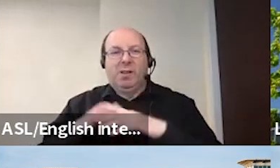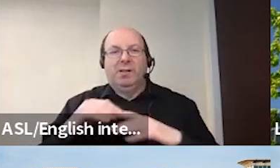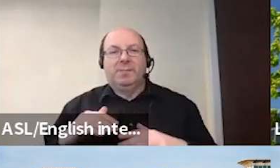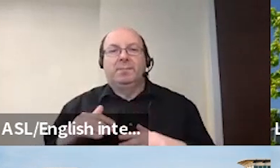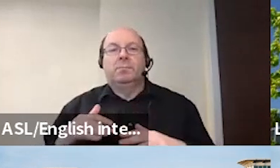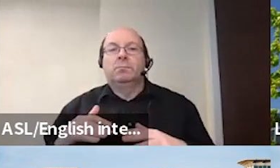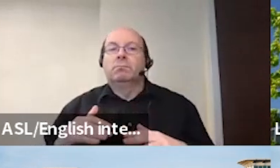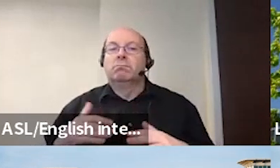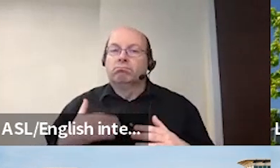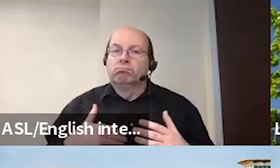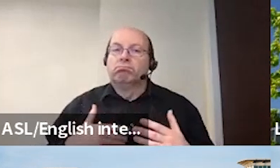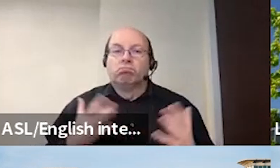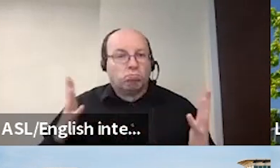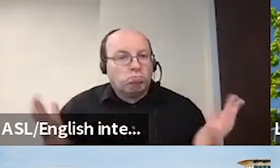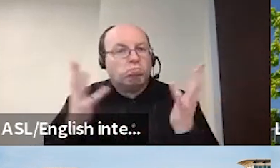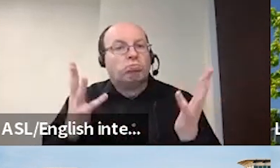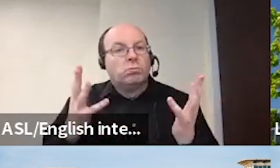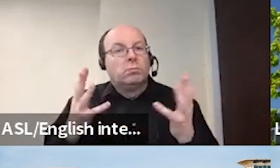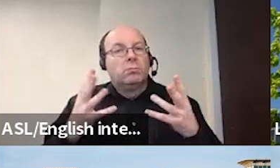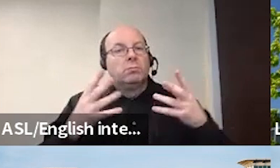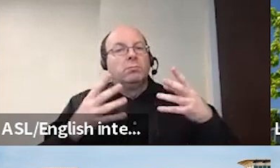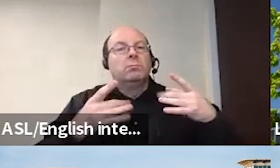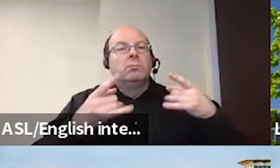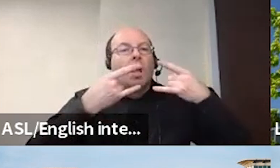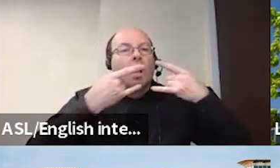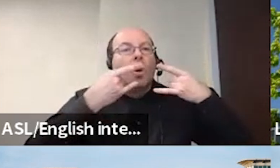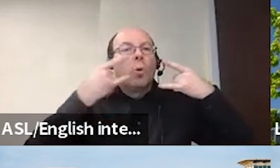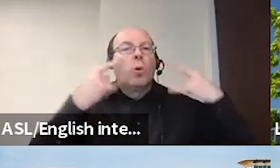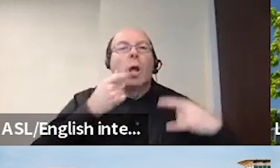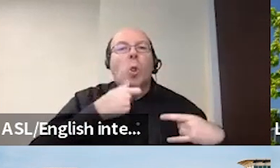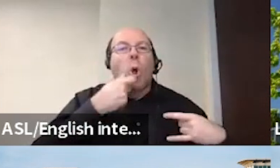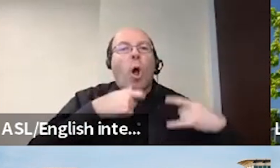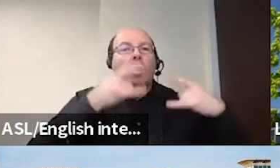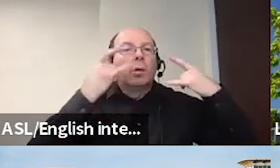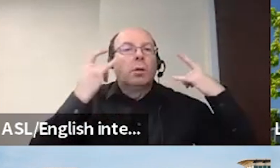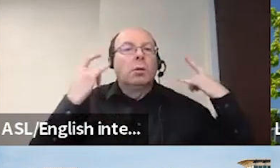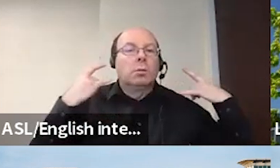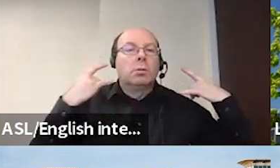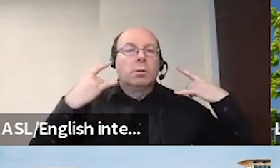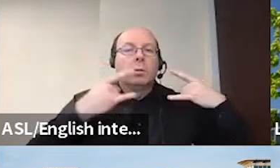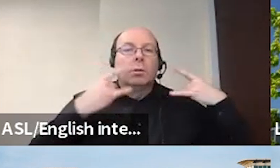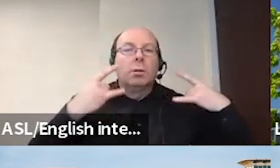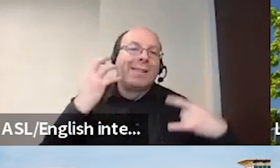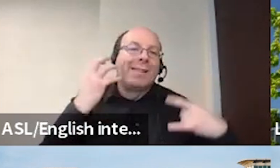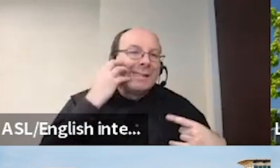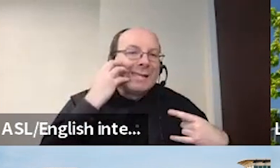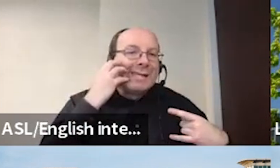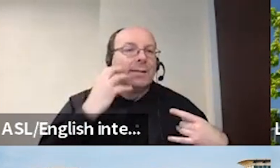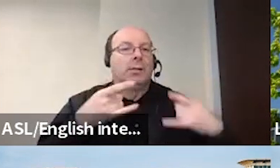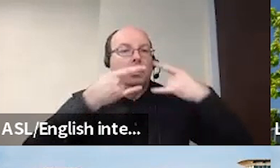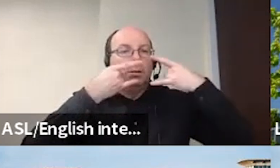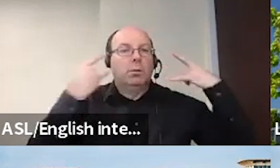then I strongly encourage you to use a really well-fitting cloth mask that is as dense as possible. Thank